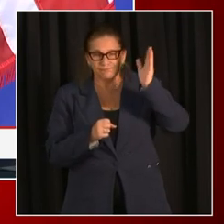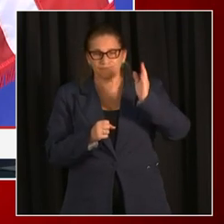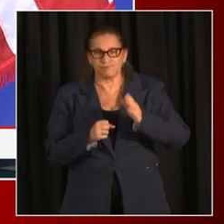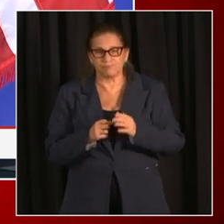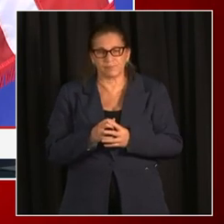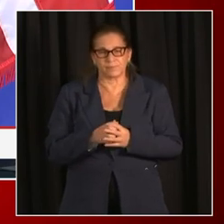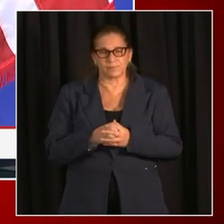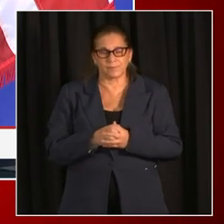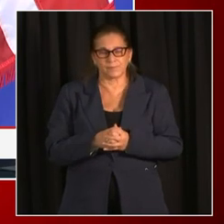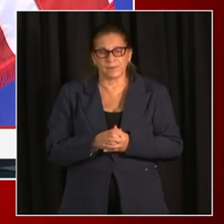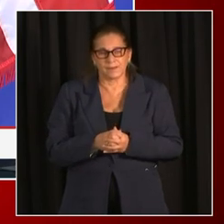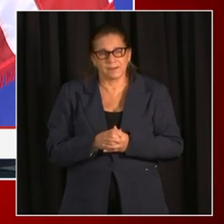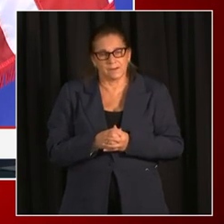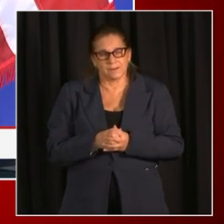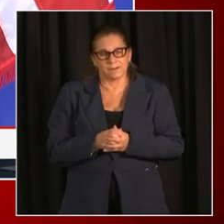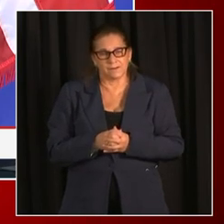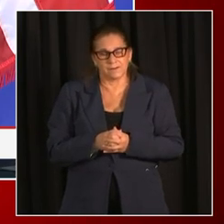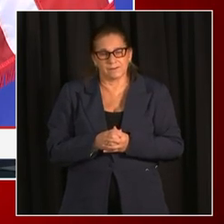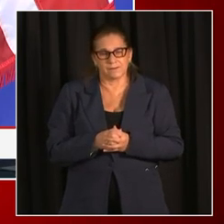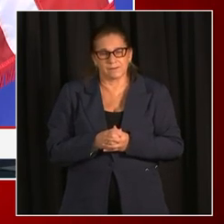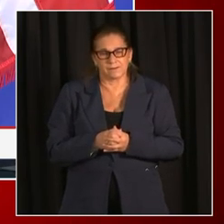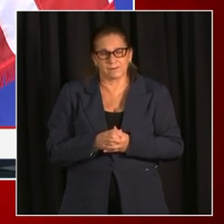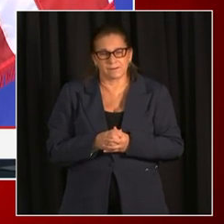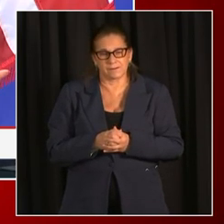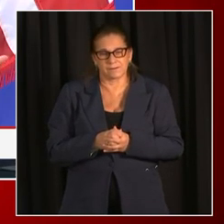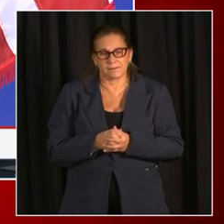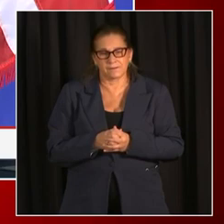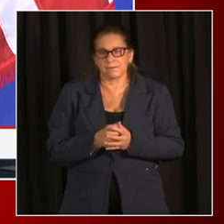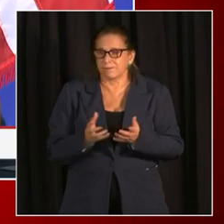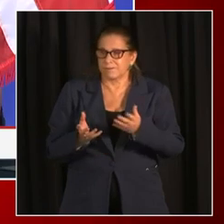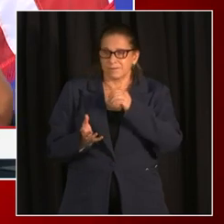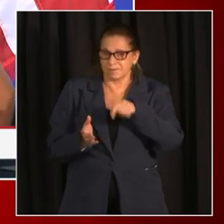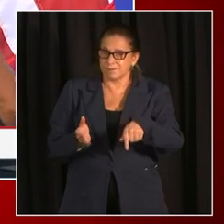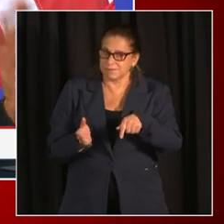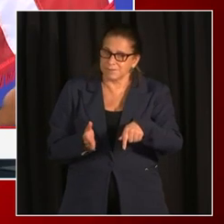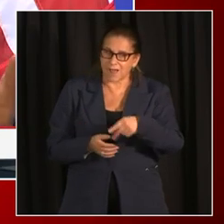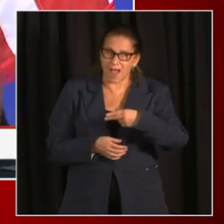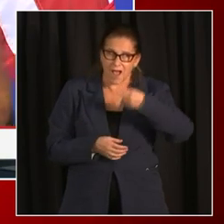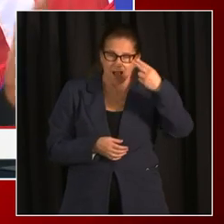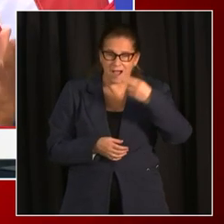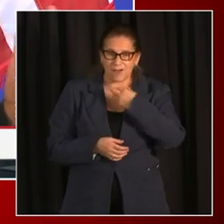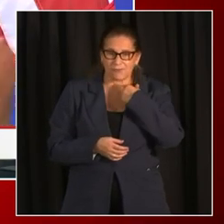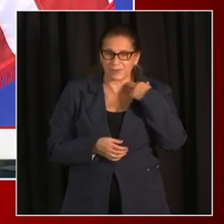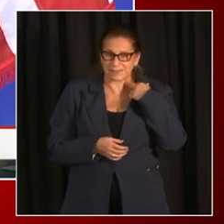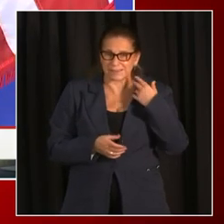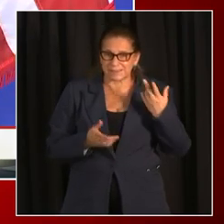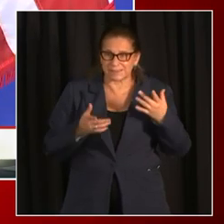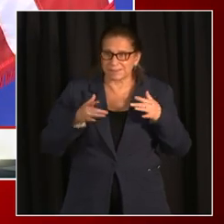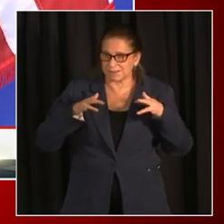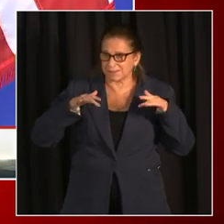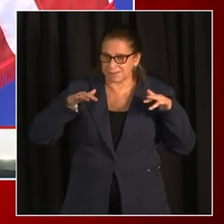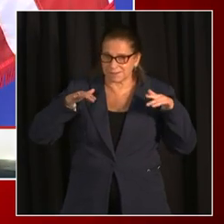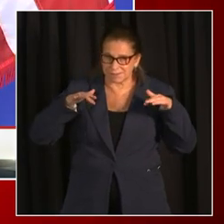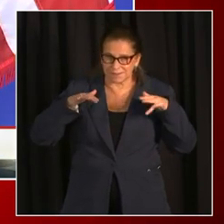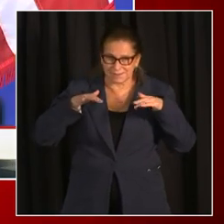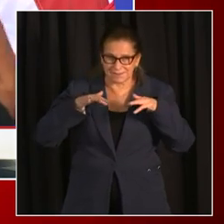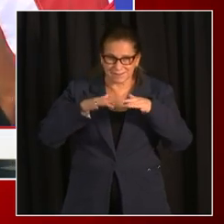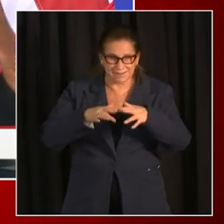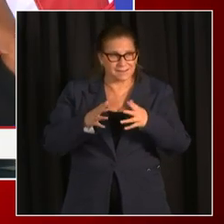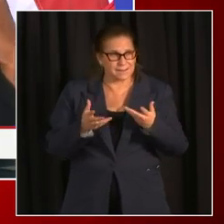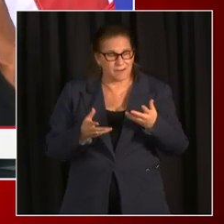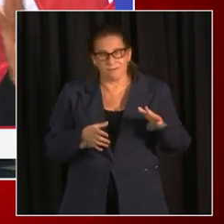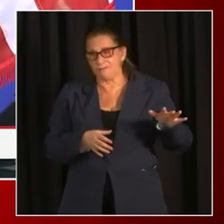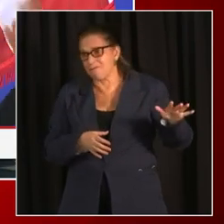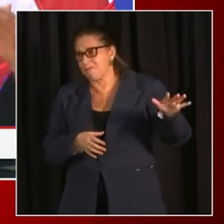the cities, I don't like to call them high risk, but you know, because these are our friends and neighbors, fellow Americans.